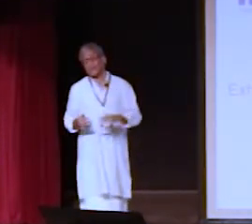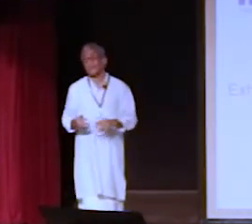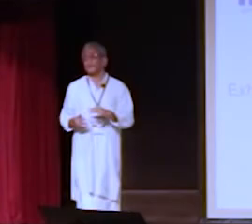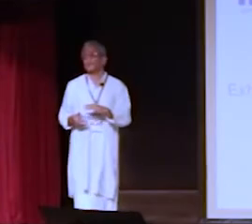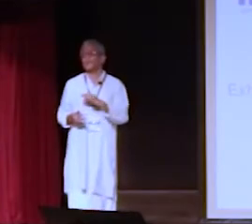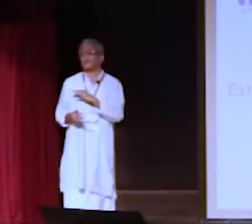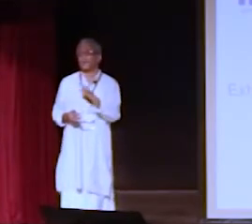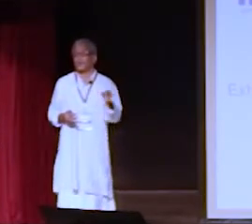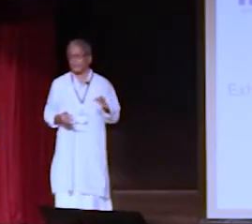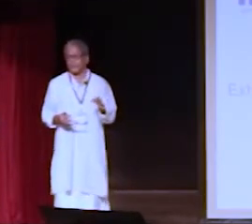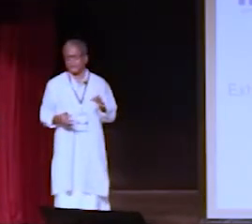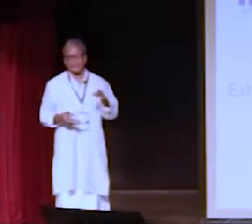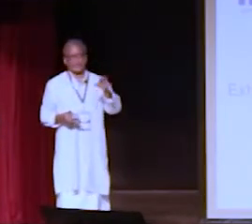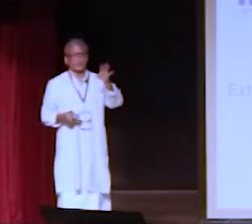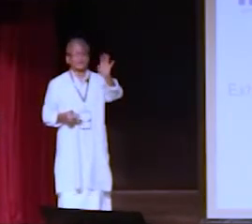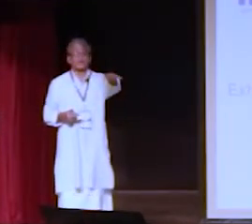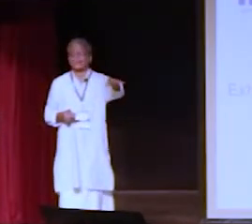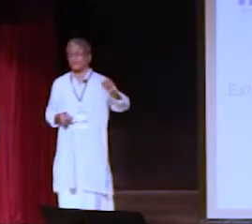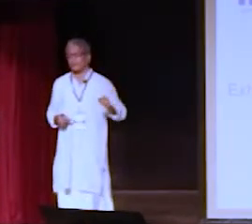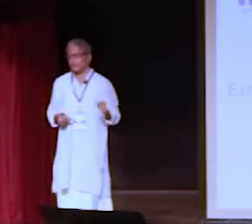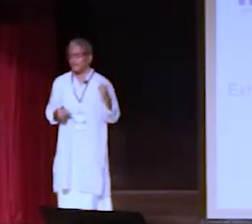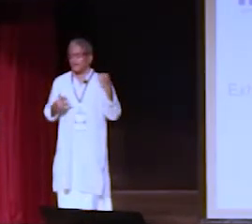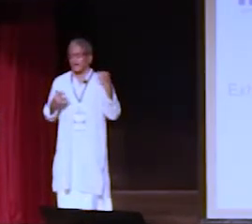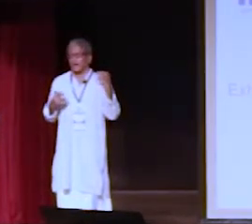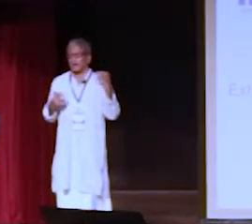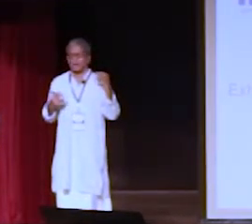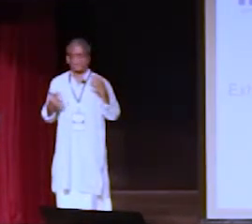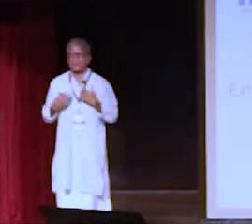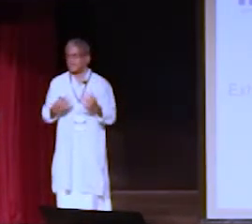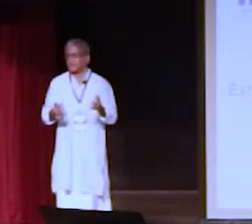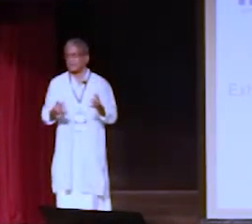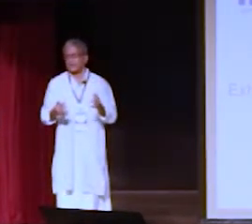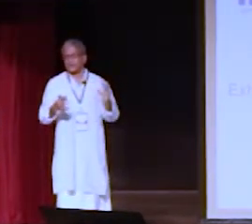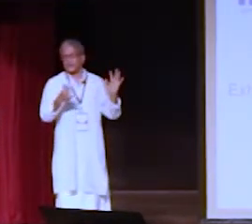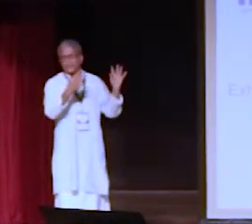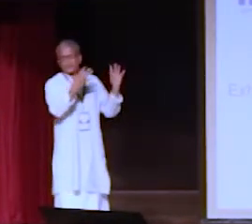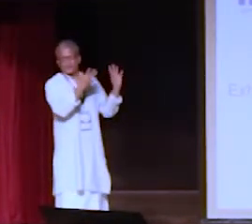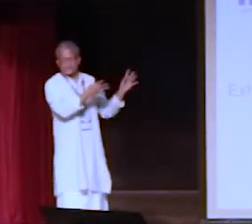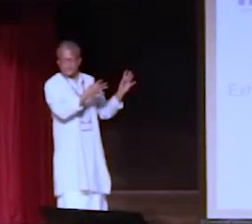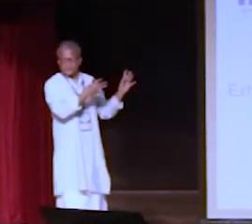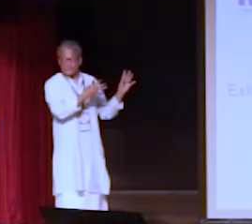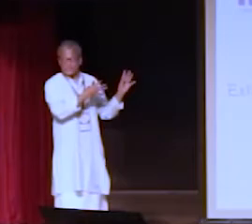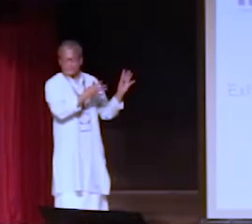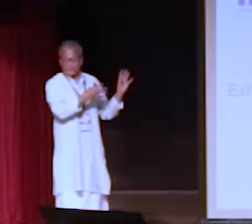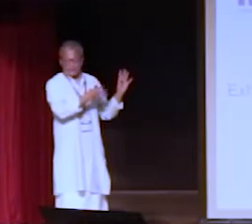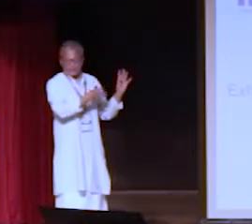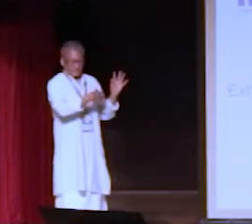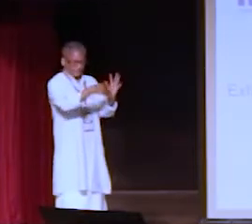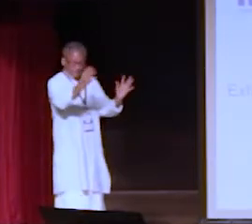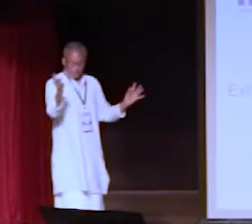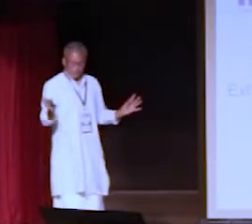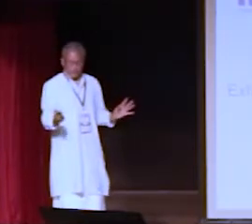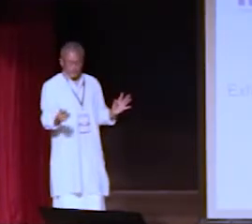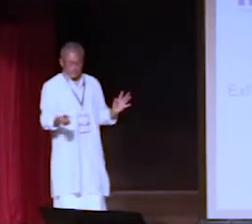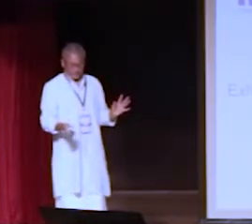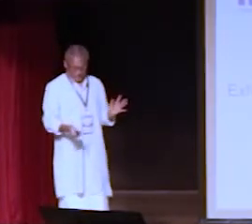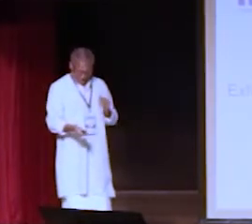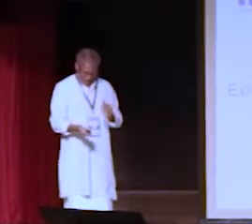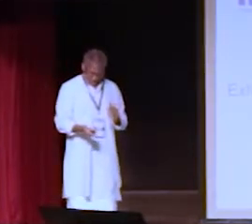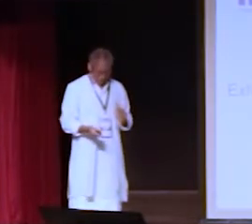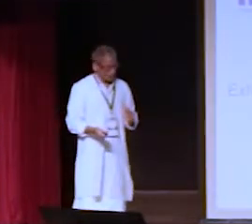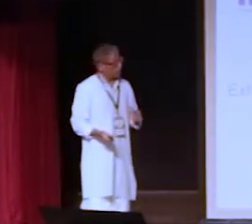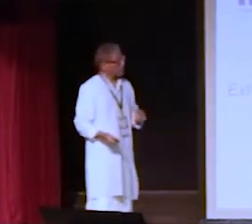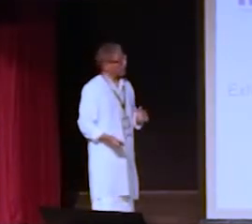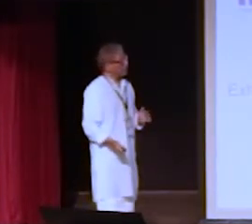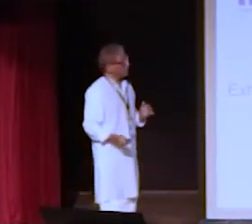we welcome inputs from all of you. Look at the demo and please keep in touch, because this we see requires huge collaboration.